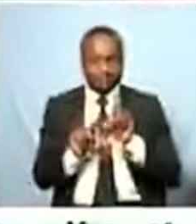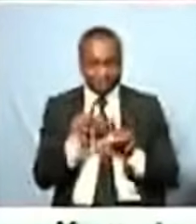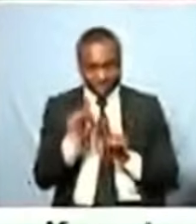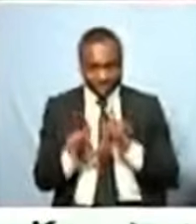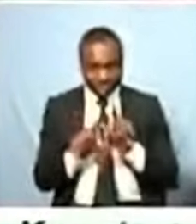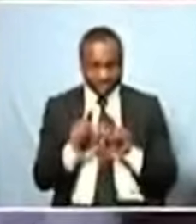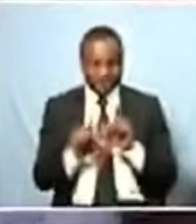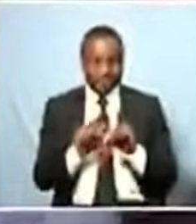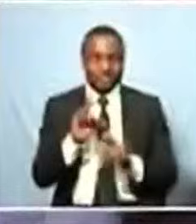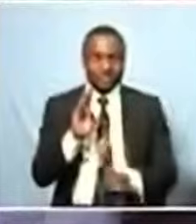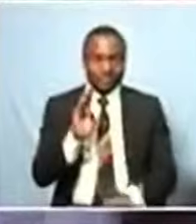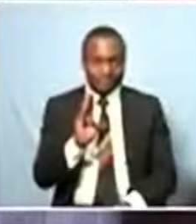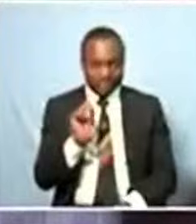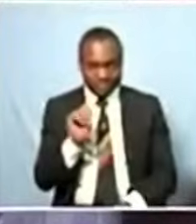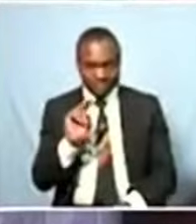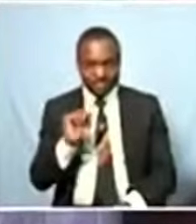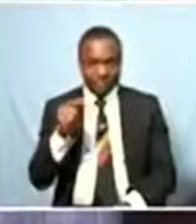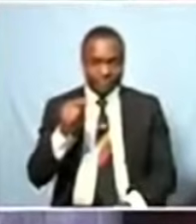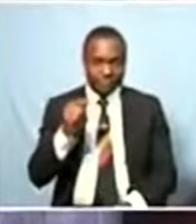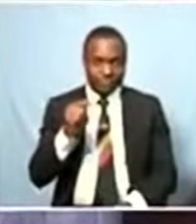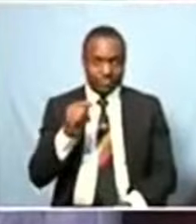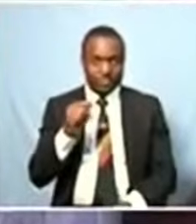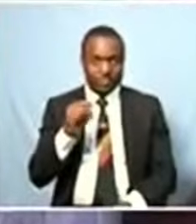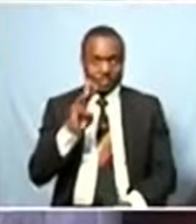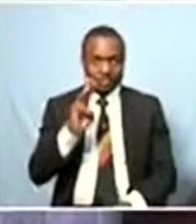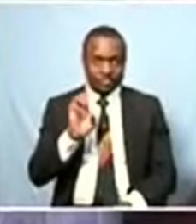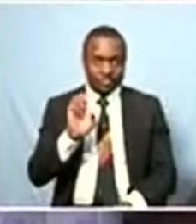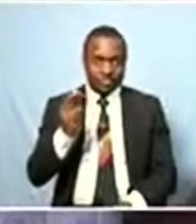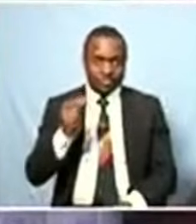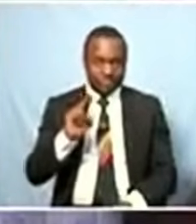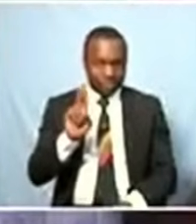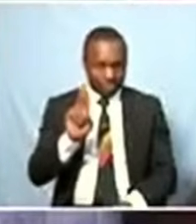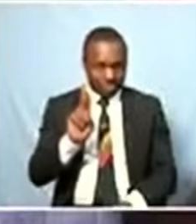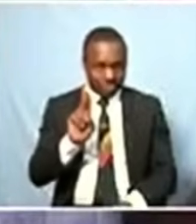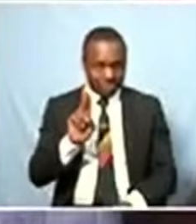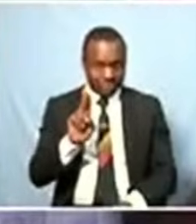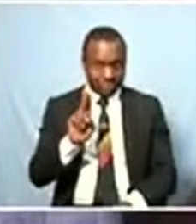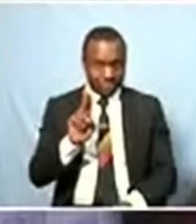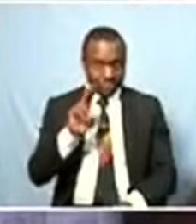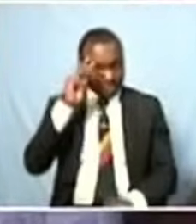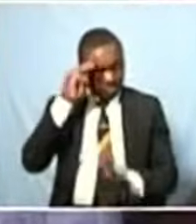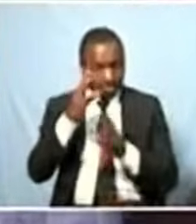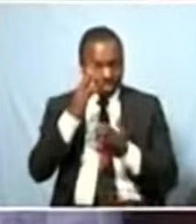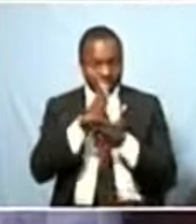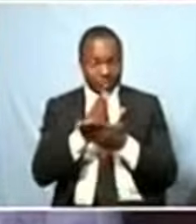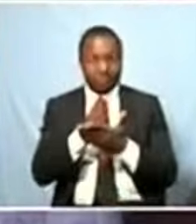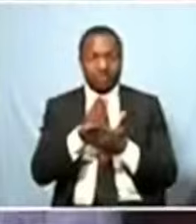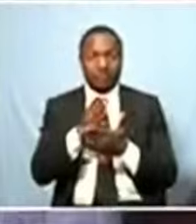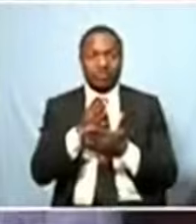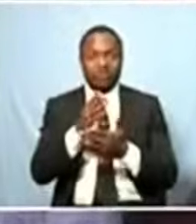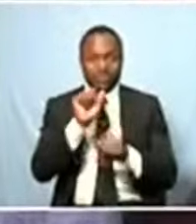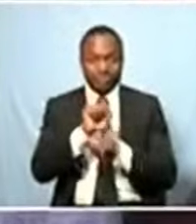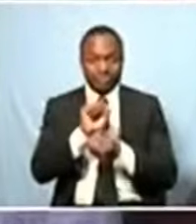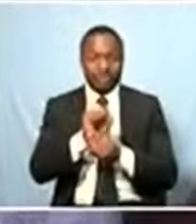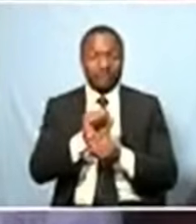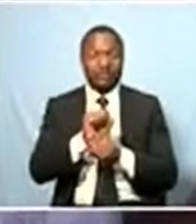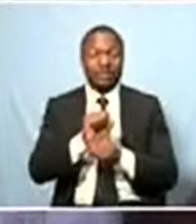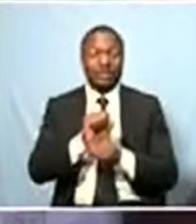of Bangweulu. Honorable Minister, stored works are a cost, and